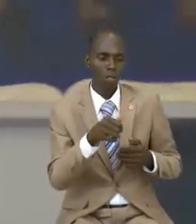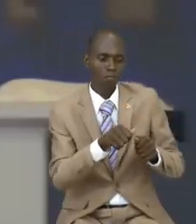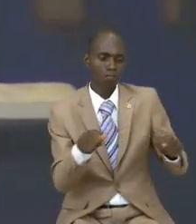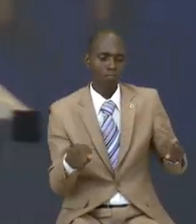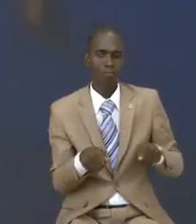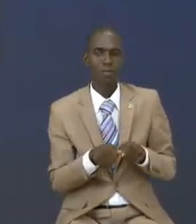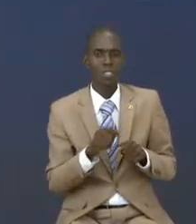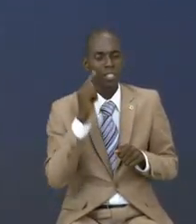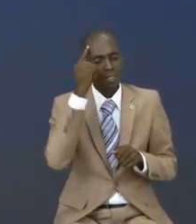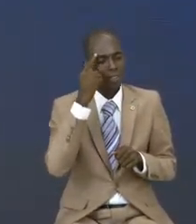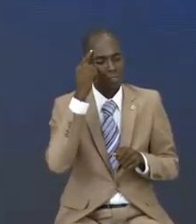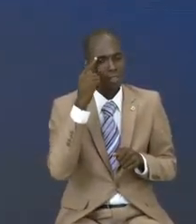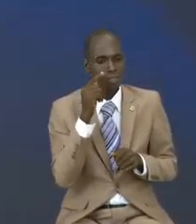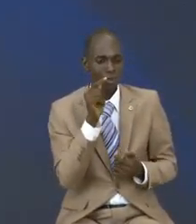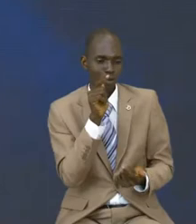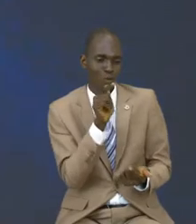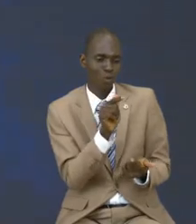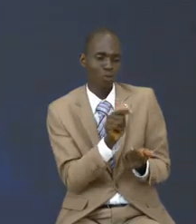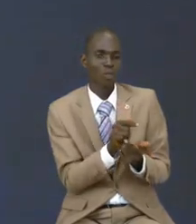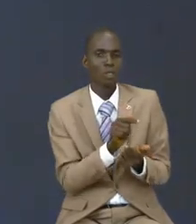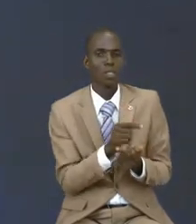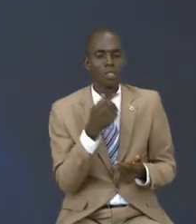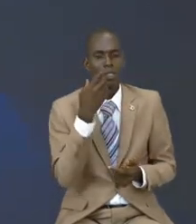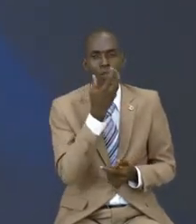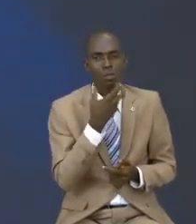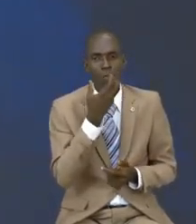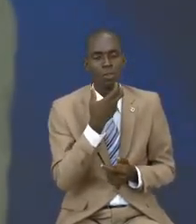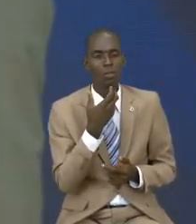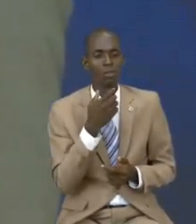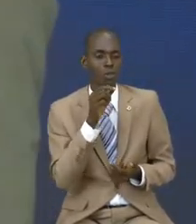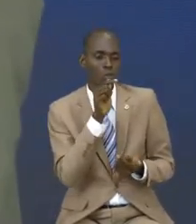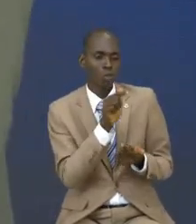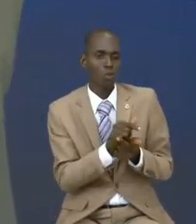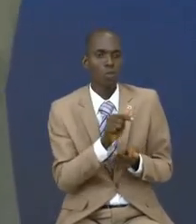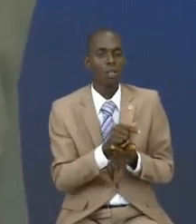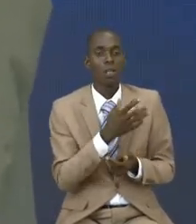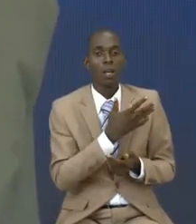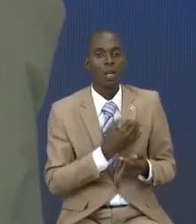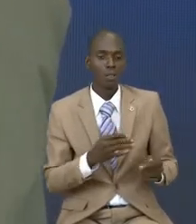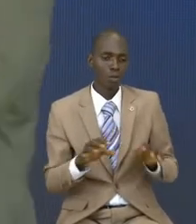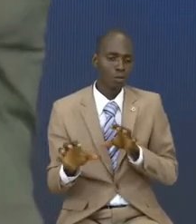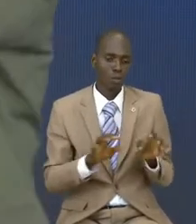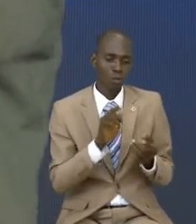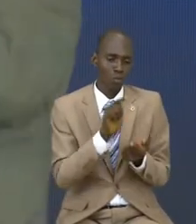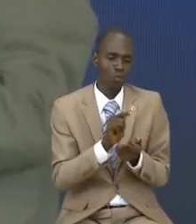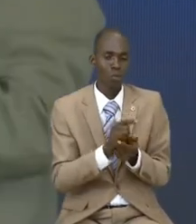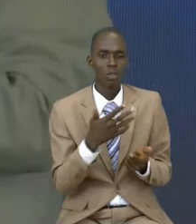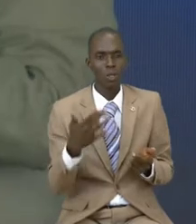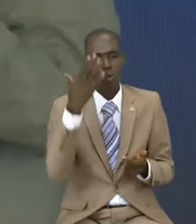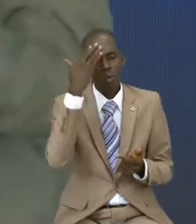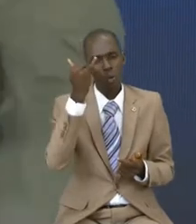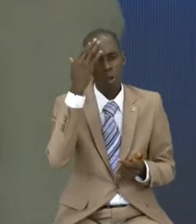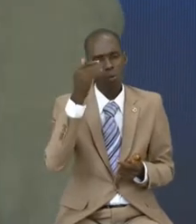locally. They speak locally. They perform locally. Why? They're in